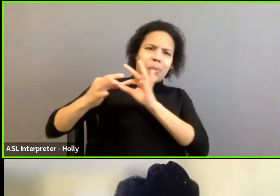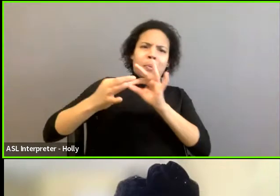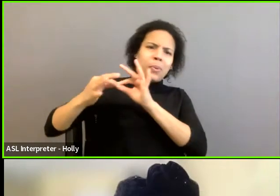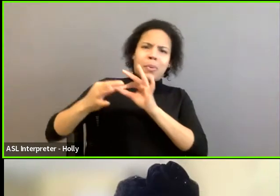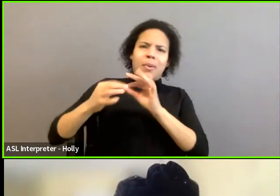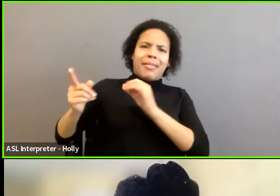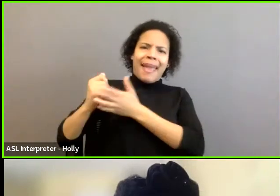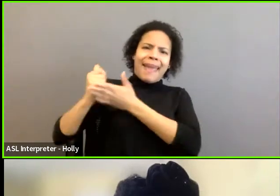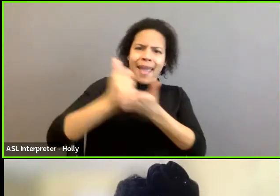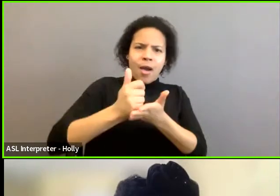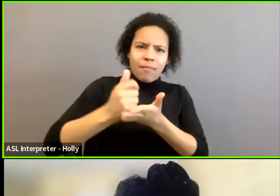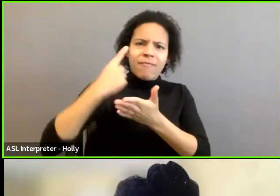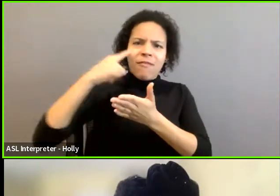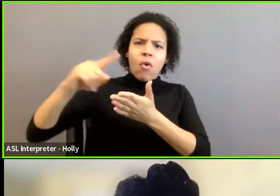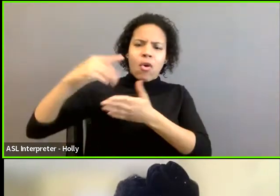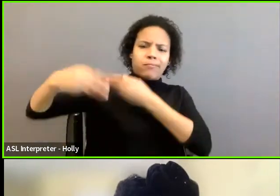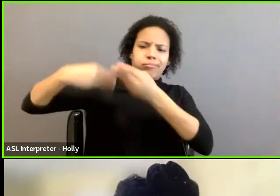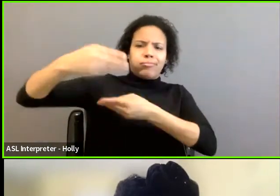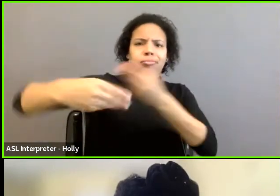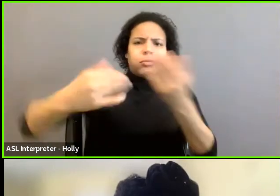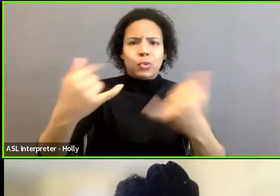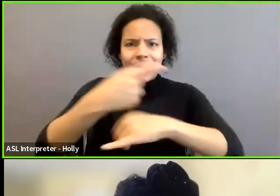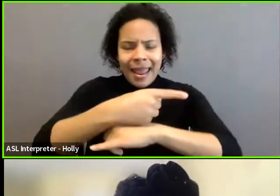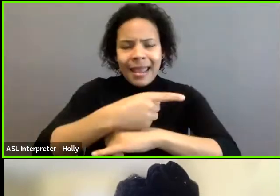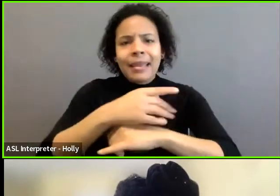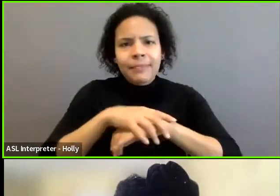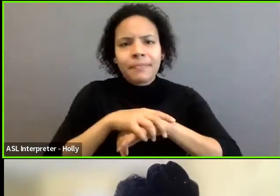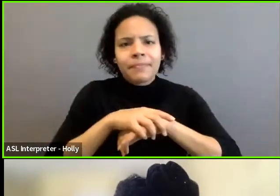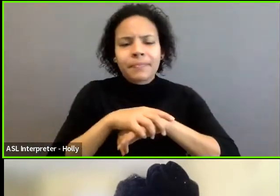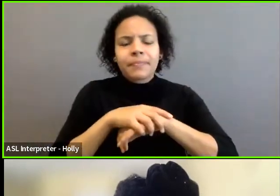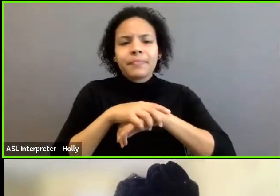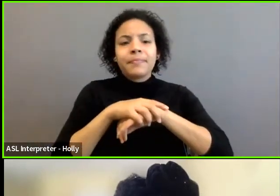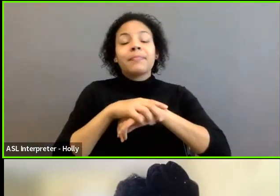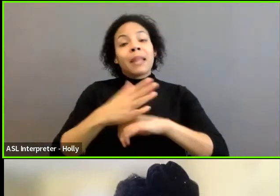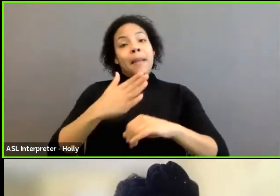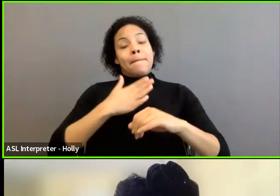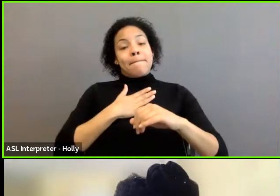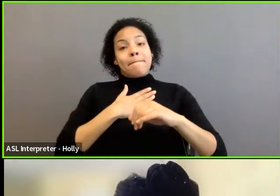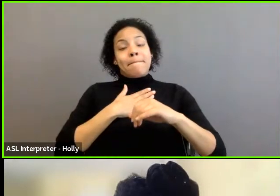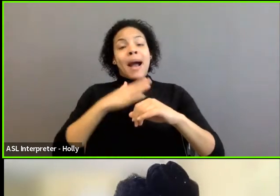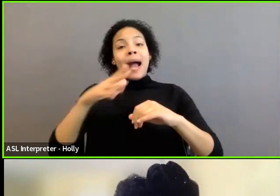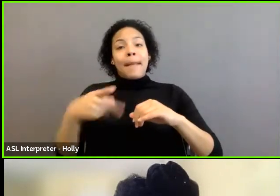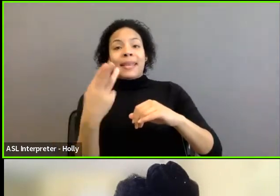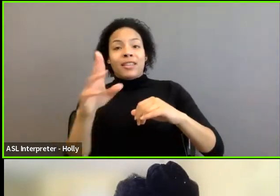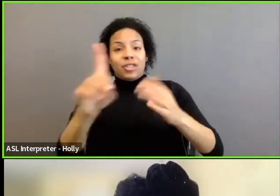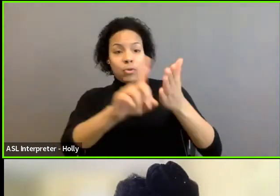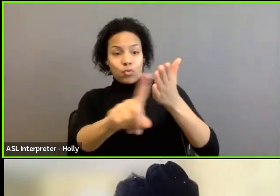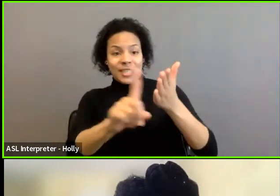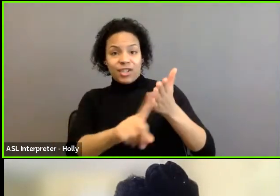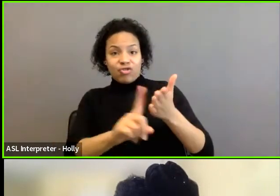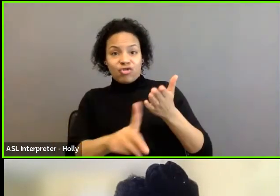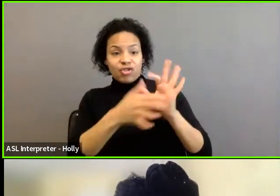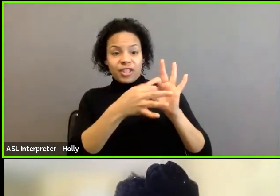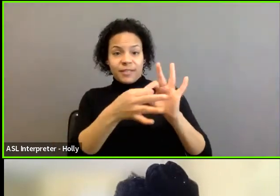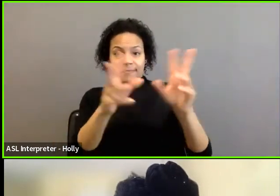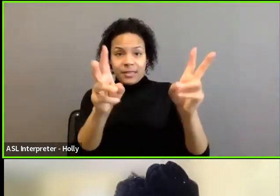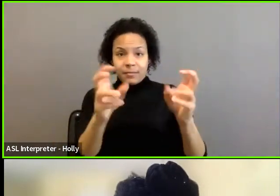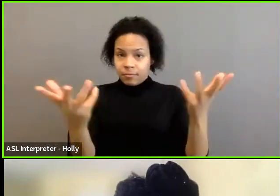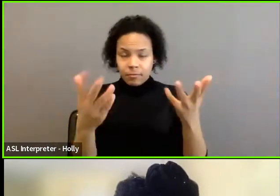conversation is that my research, my dissertation topic, specifically focused on the Black Student